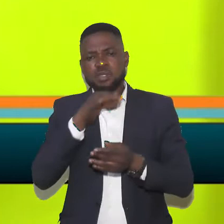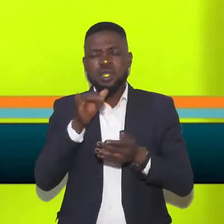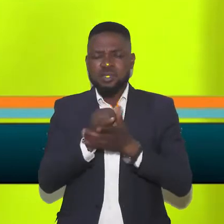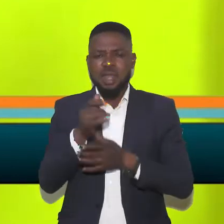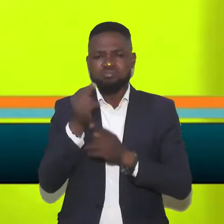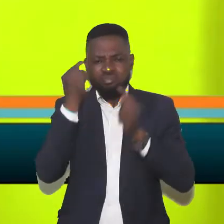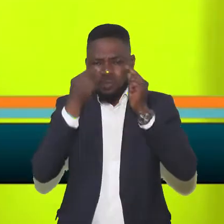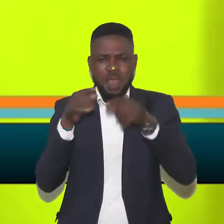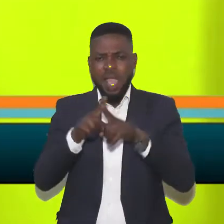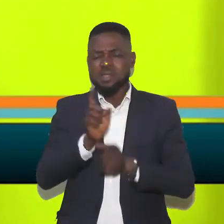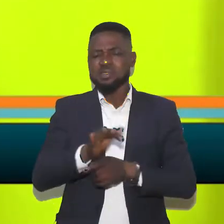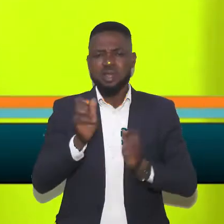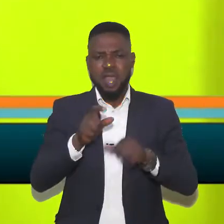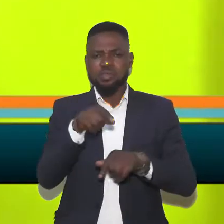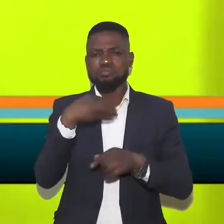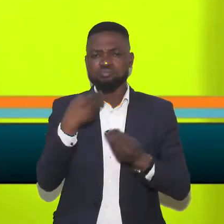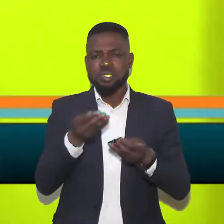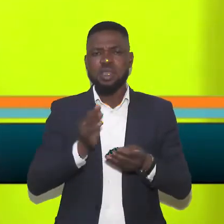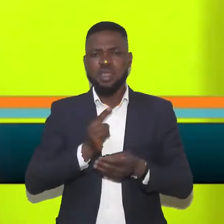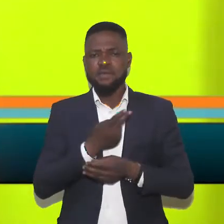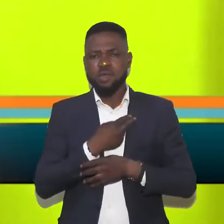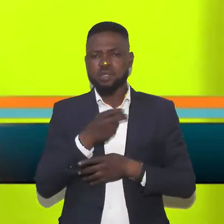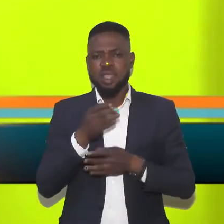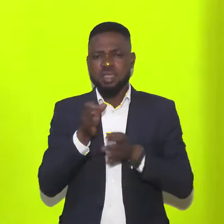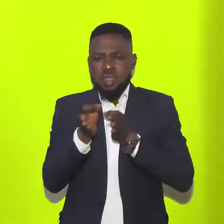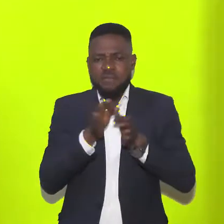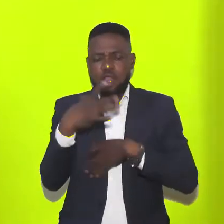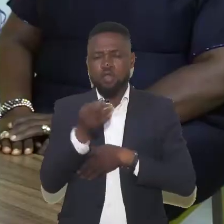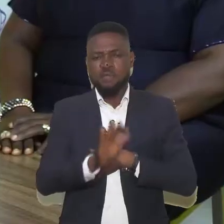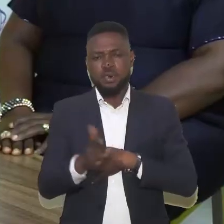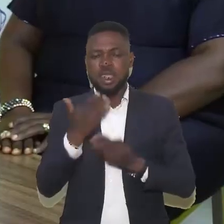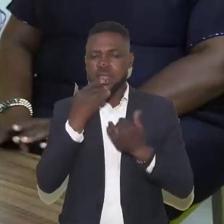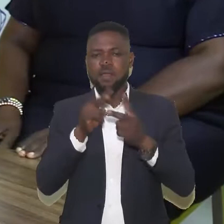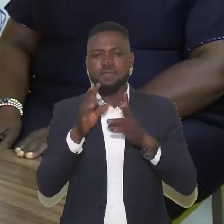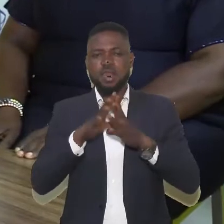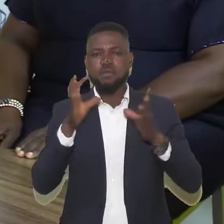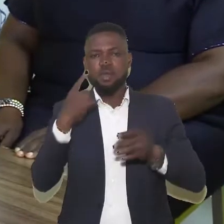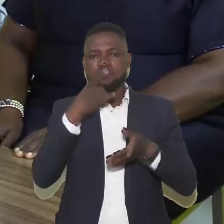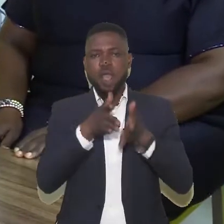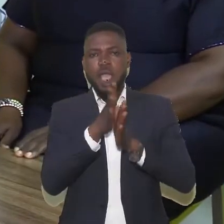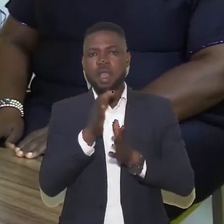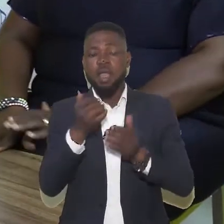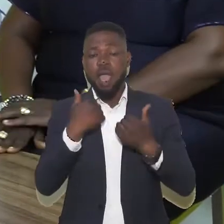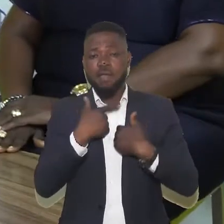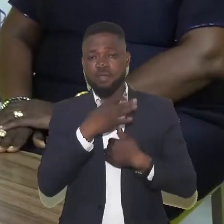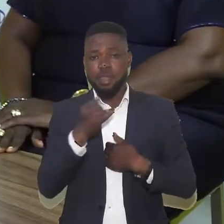considered as children. So can you give us the definition of a child? Thank you very much for having